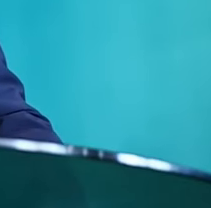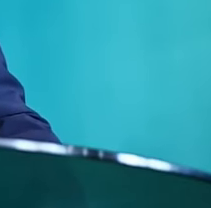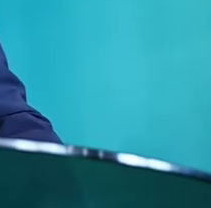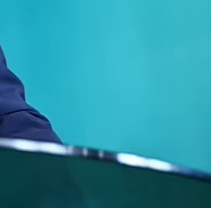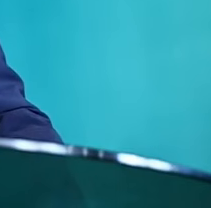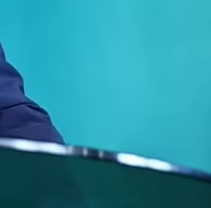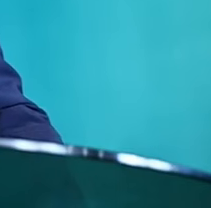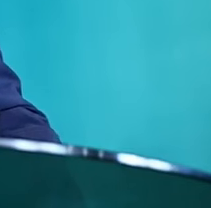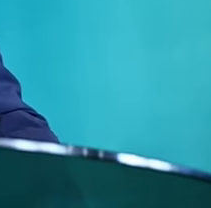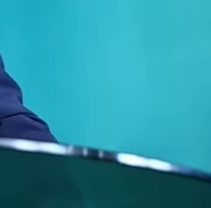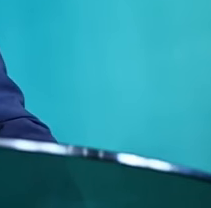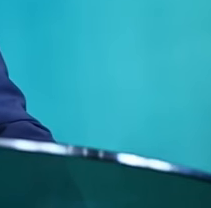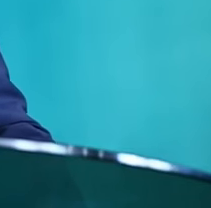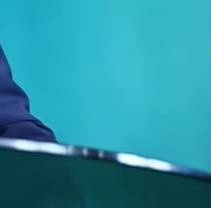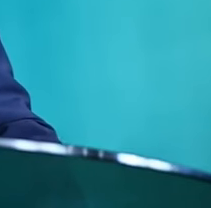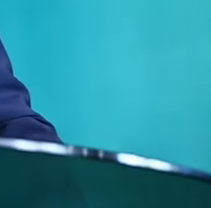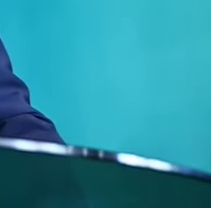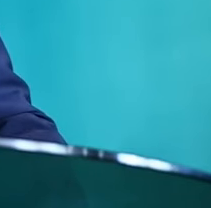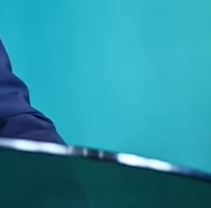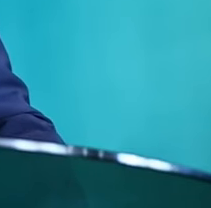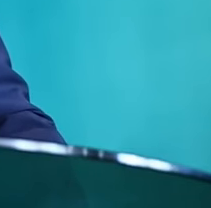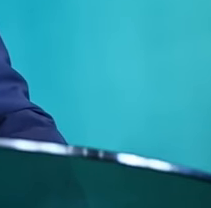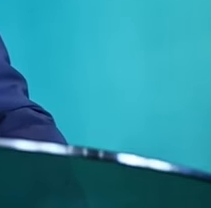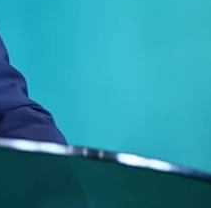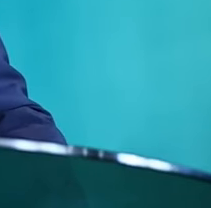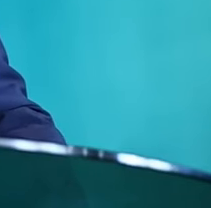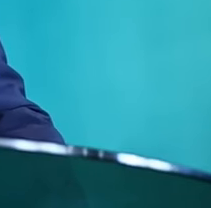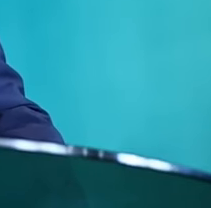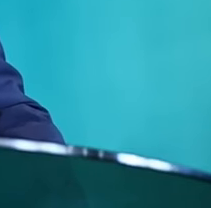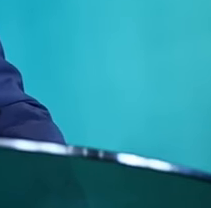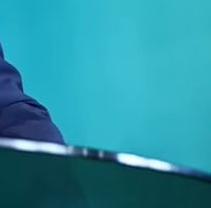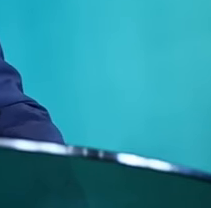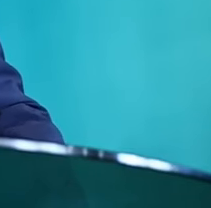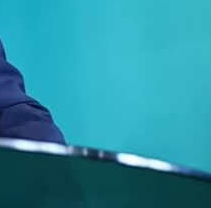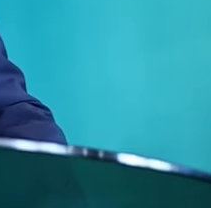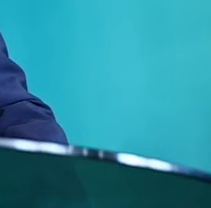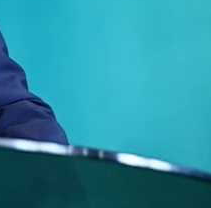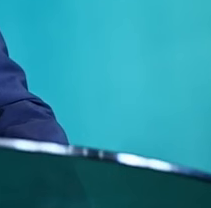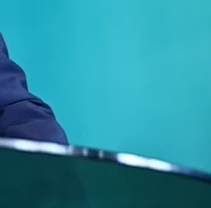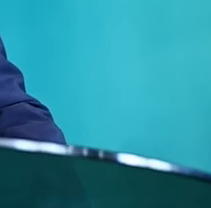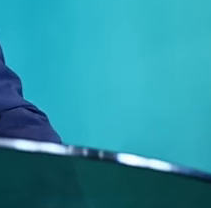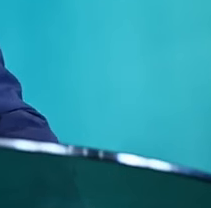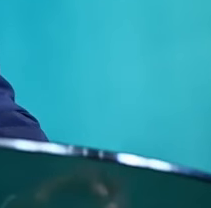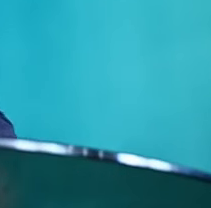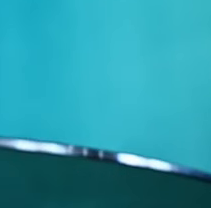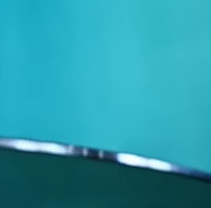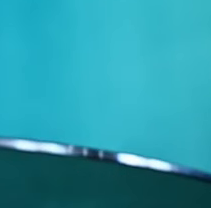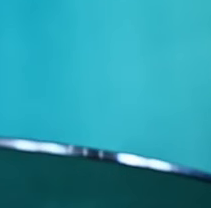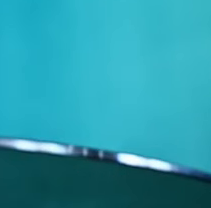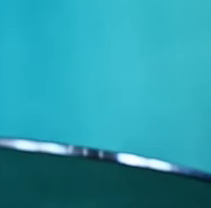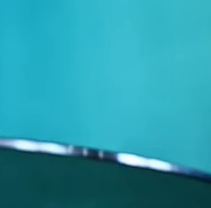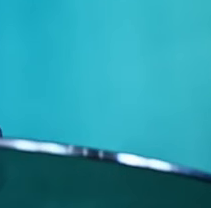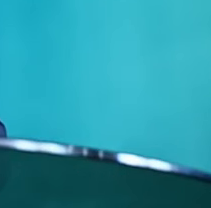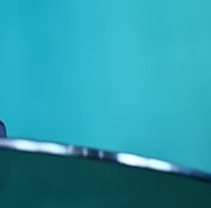No wonder Philip is now moving from Samaria to the rest of the world. I hear God